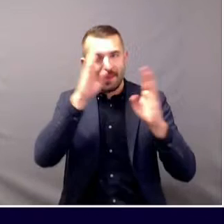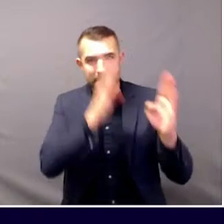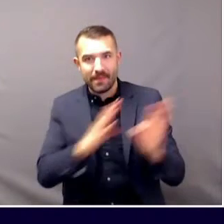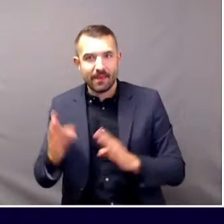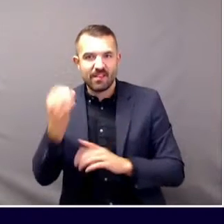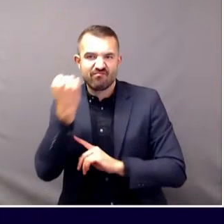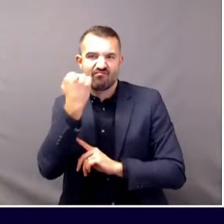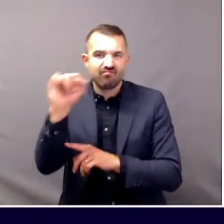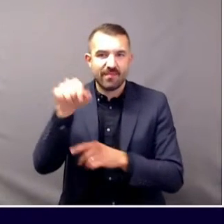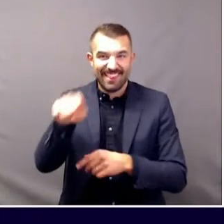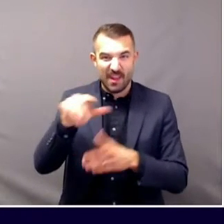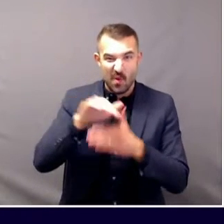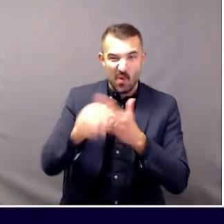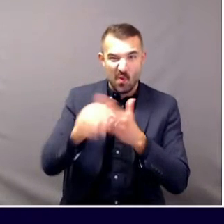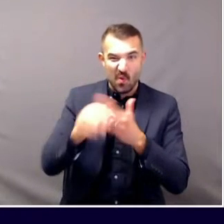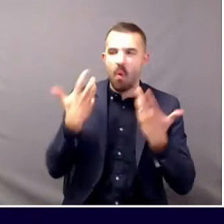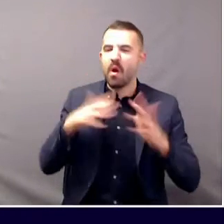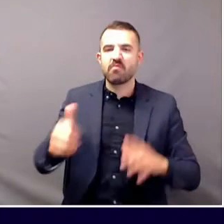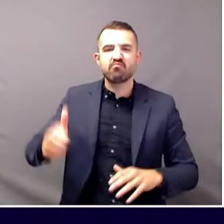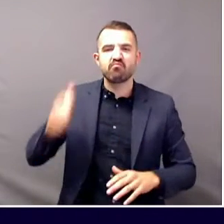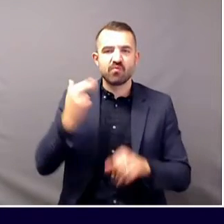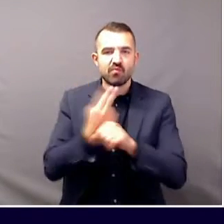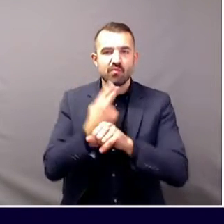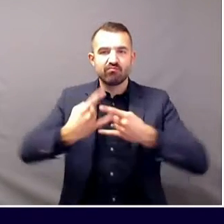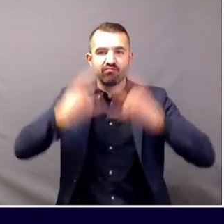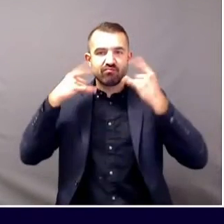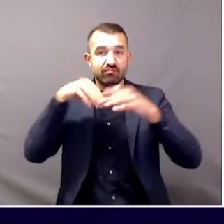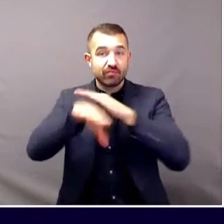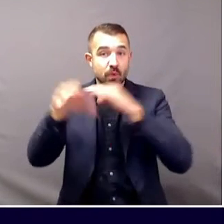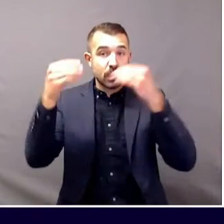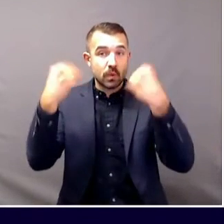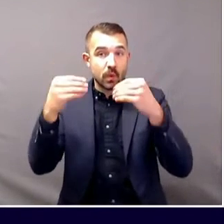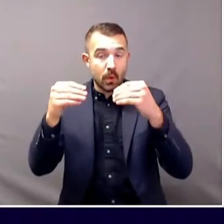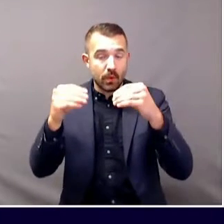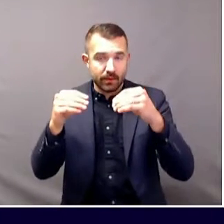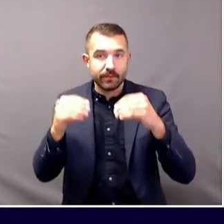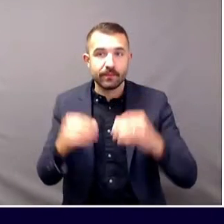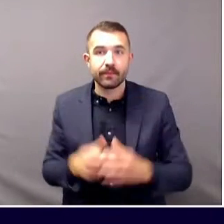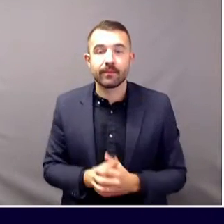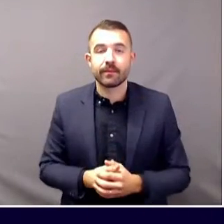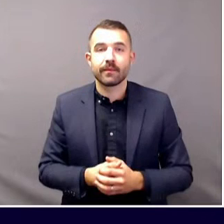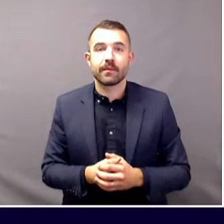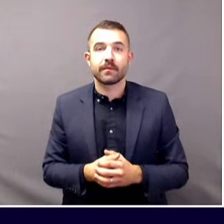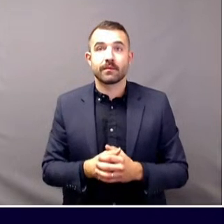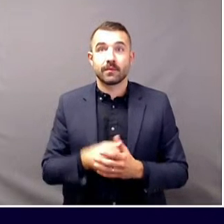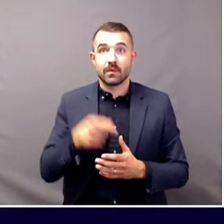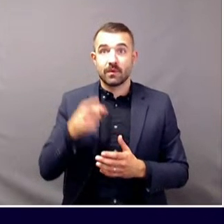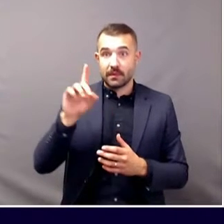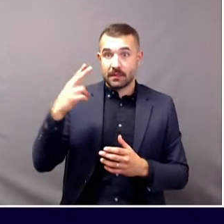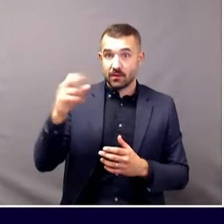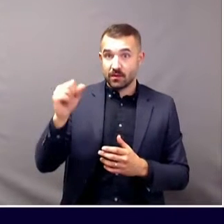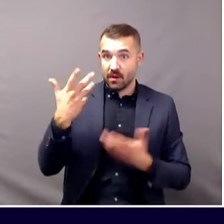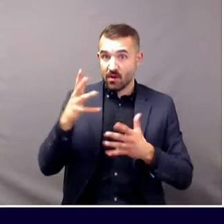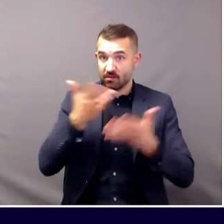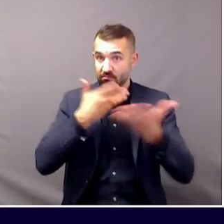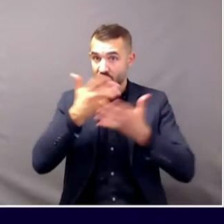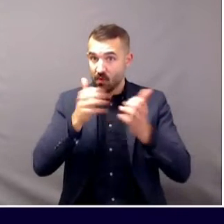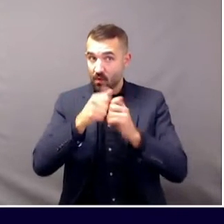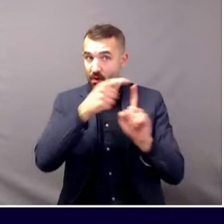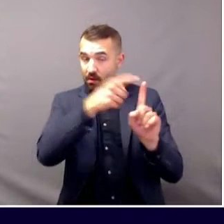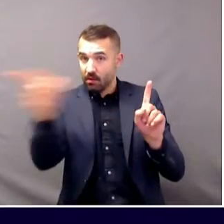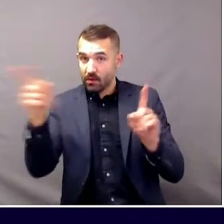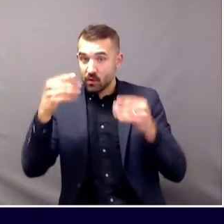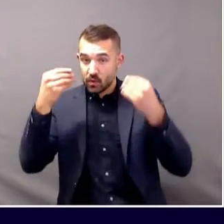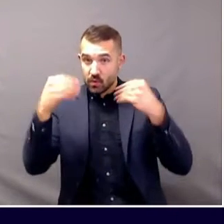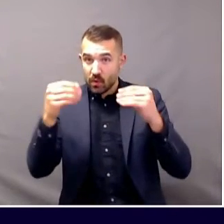how to deal with people who refuse to wear masks, who exploit that medical loophole? And if so, if that is what you were saying, can you